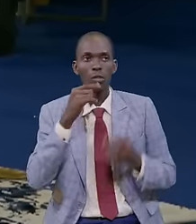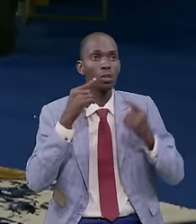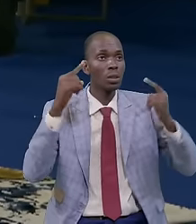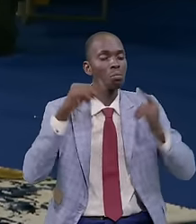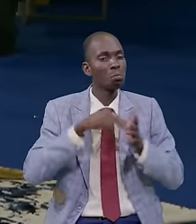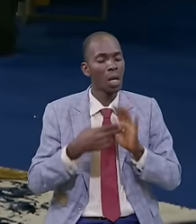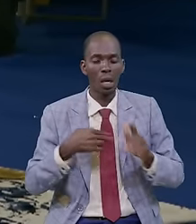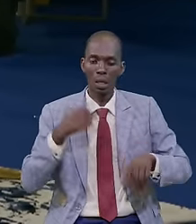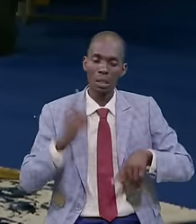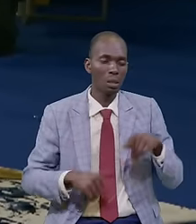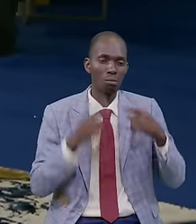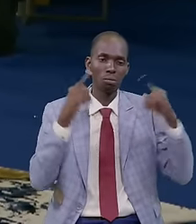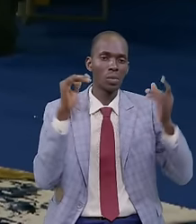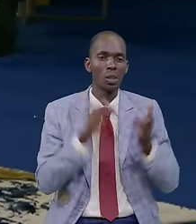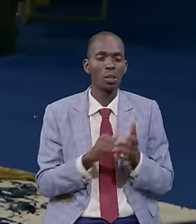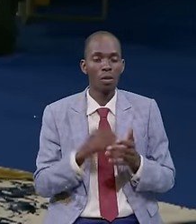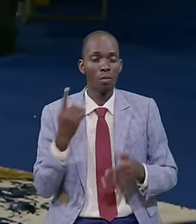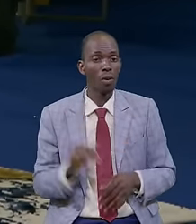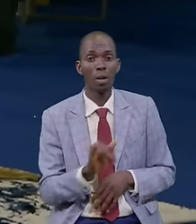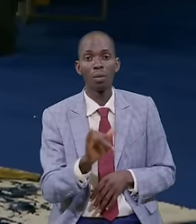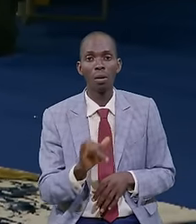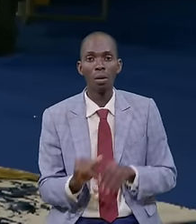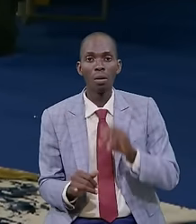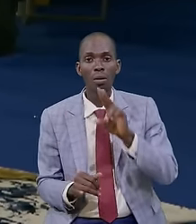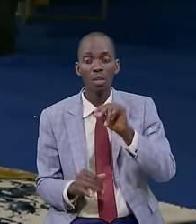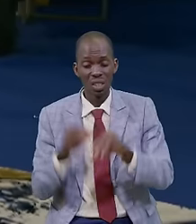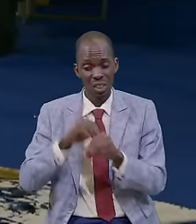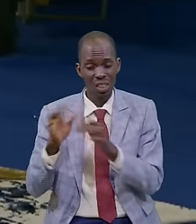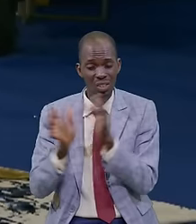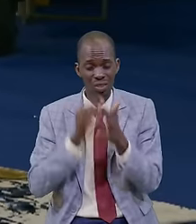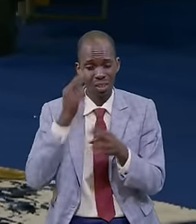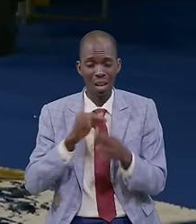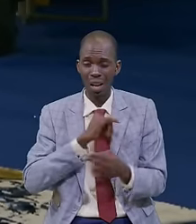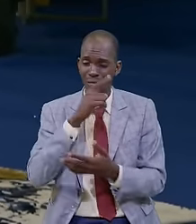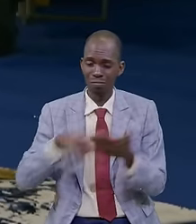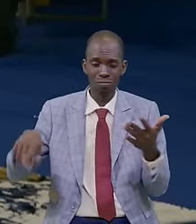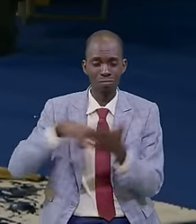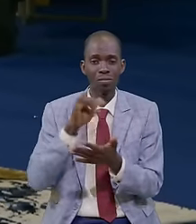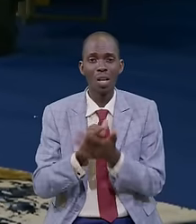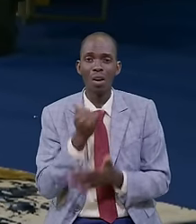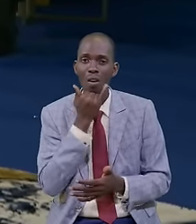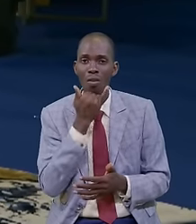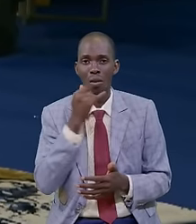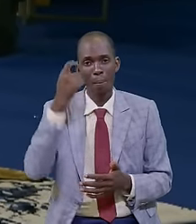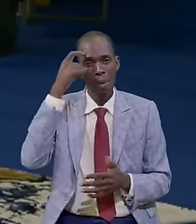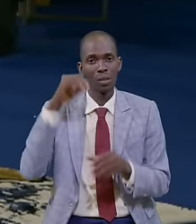forever. In Jesus' name, I cancel that from your life.